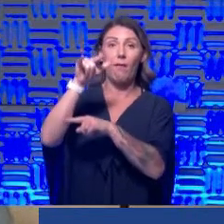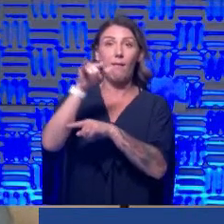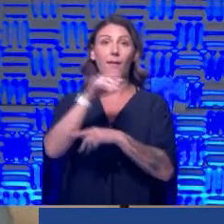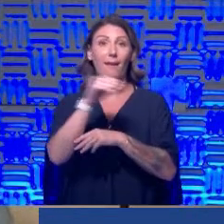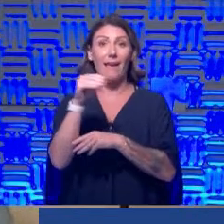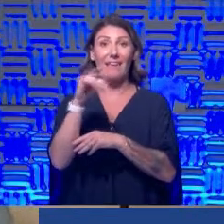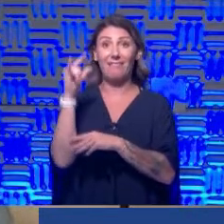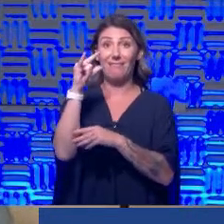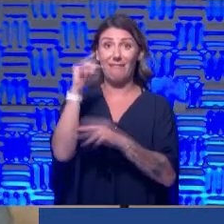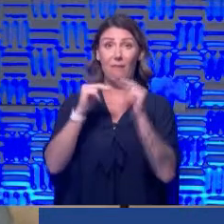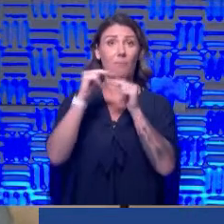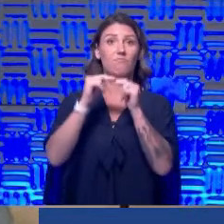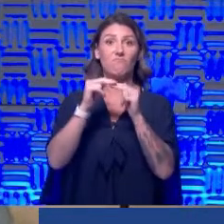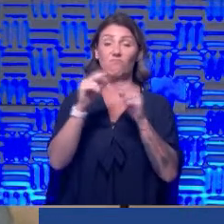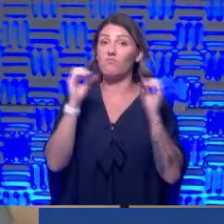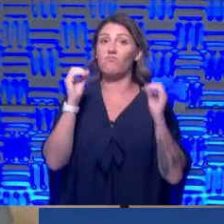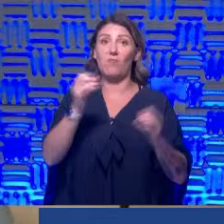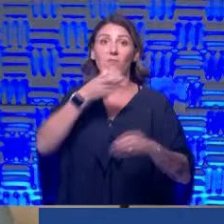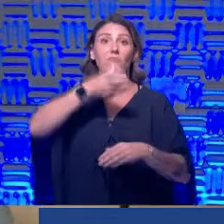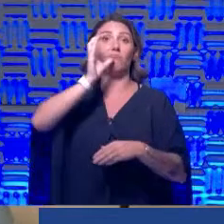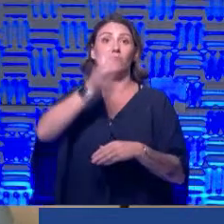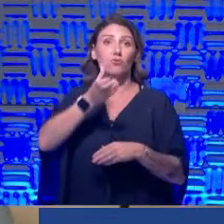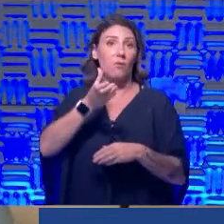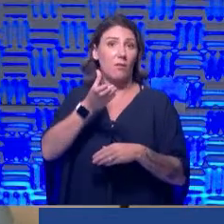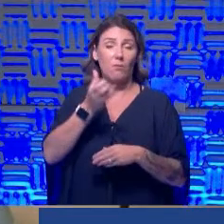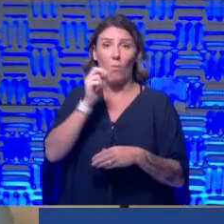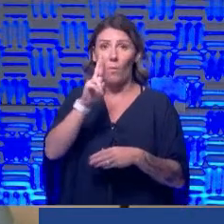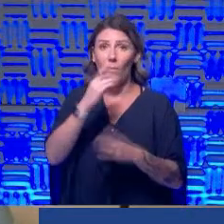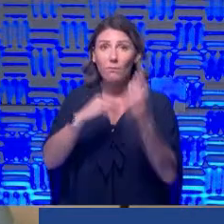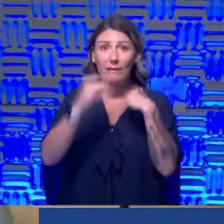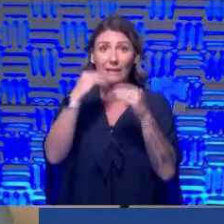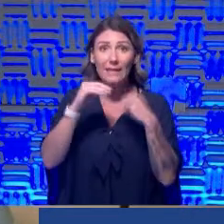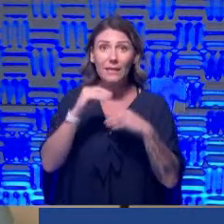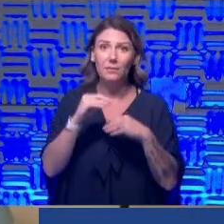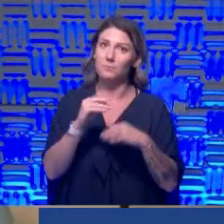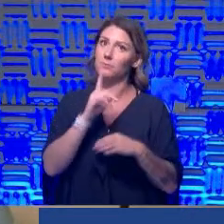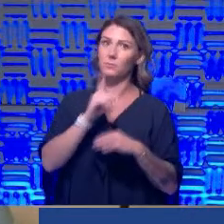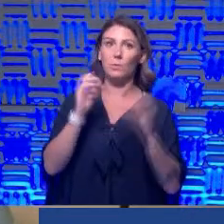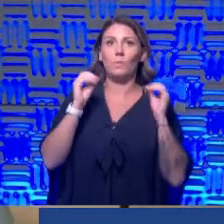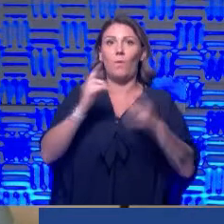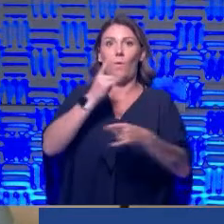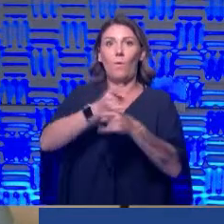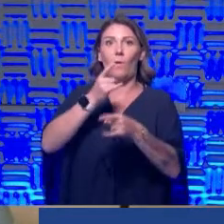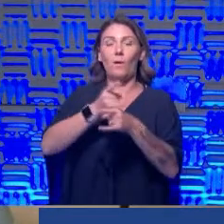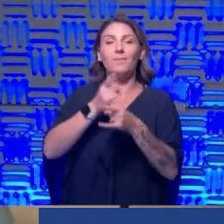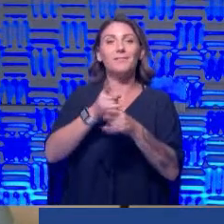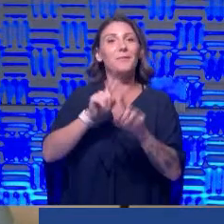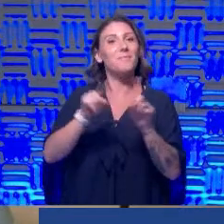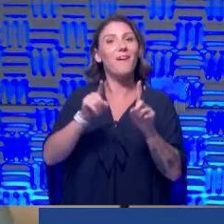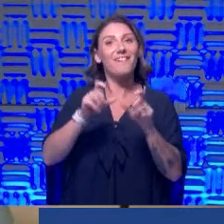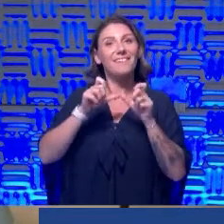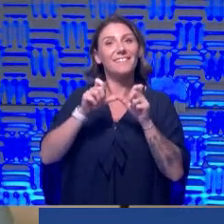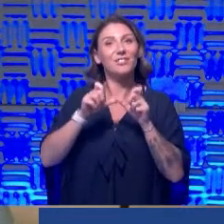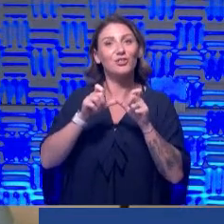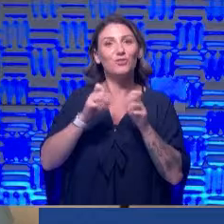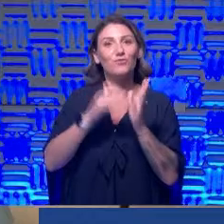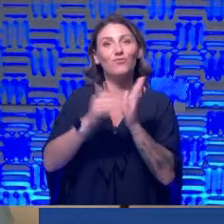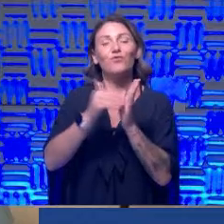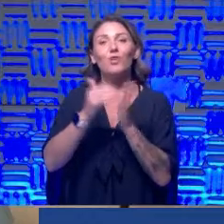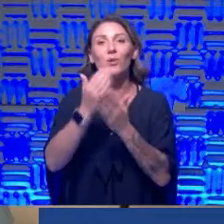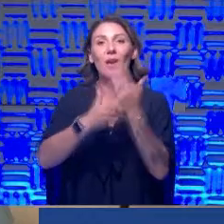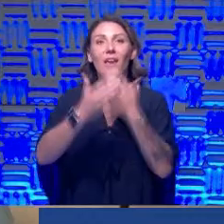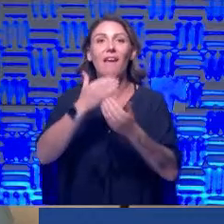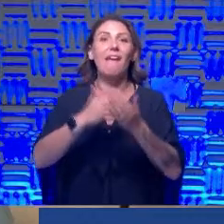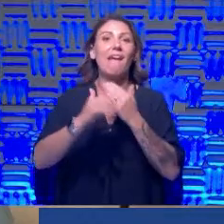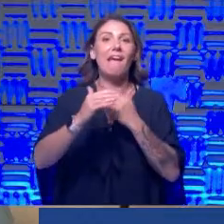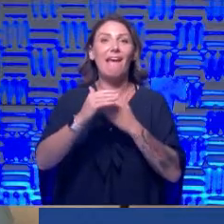didn't drink anything. Certainly didn't have any alcohol. But again, continued the frequent hand hygiene. I absolutely did not touch my